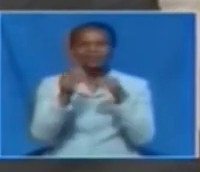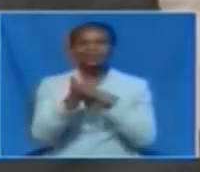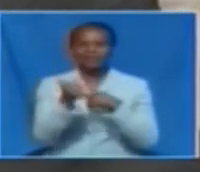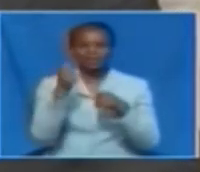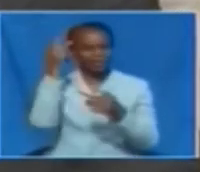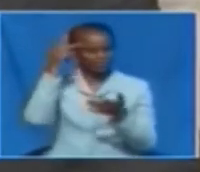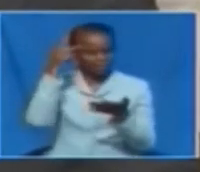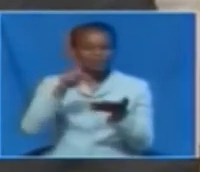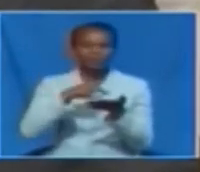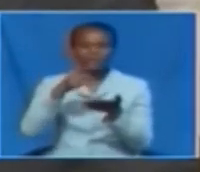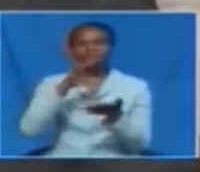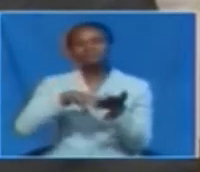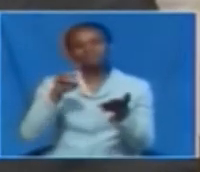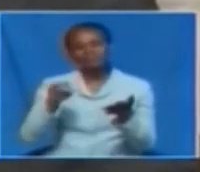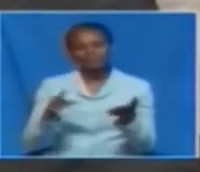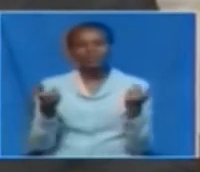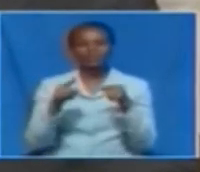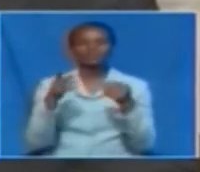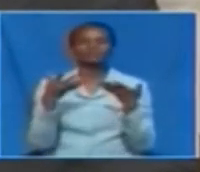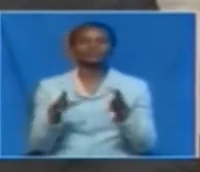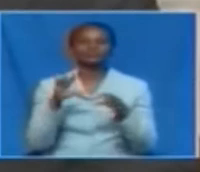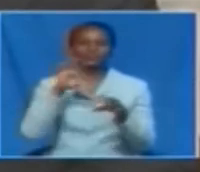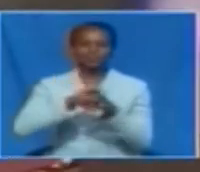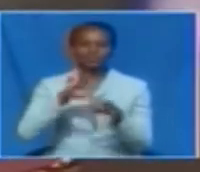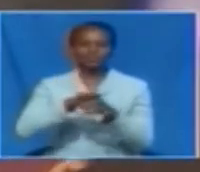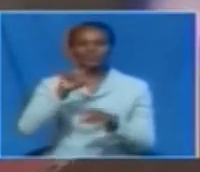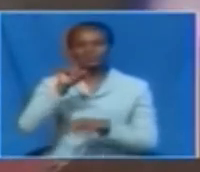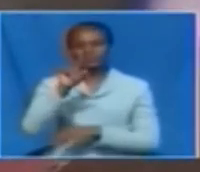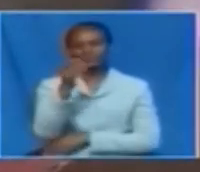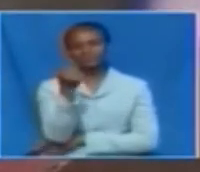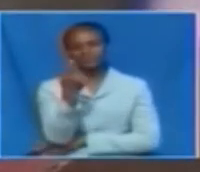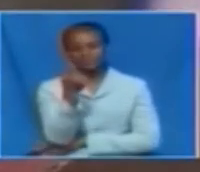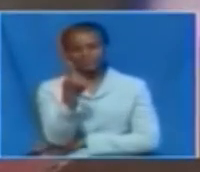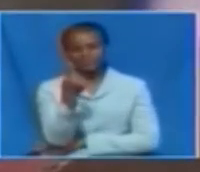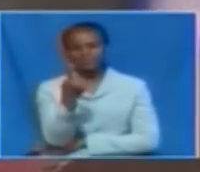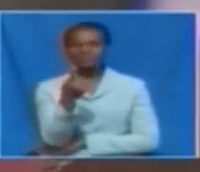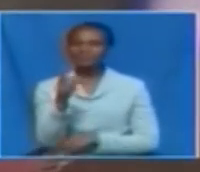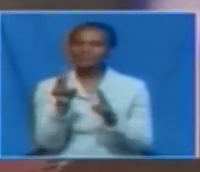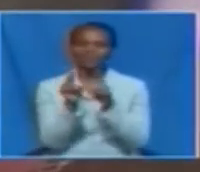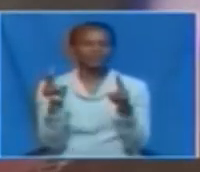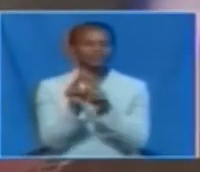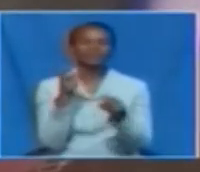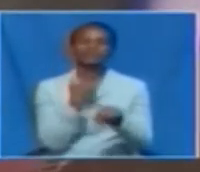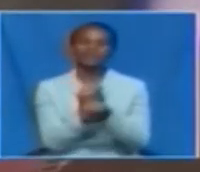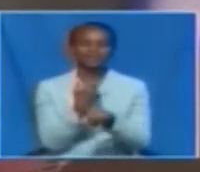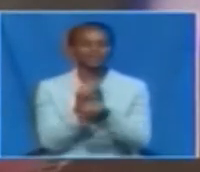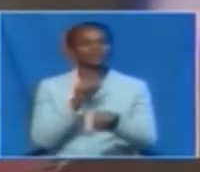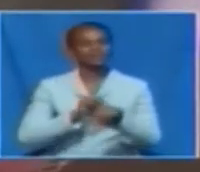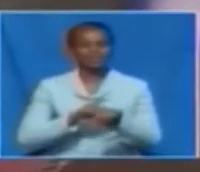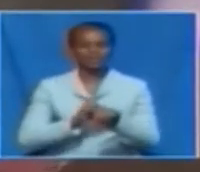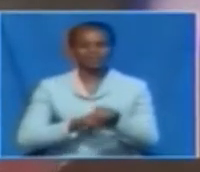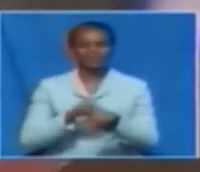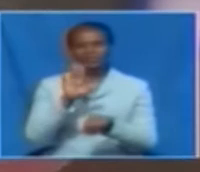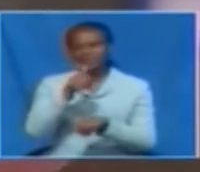would have thought we should have thrown it away when we lost in 2011. 4th year as president, a very turbulent period for you. I think you haven't really gotten